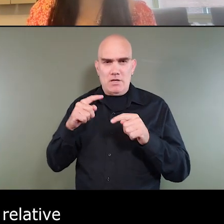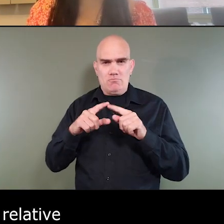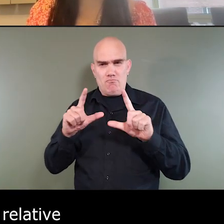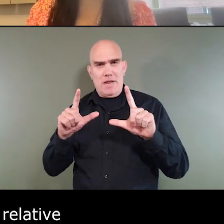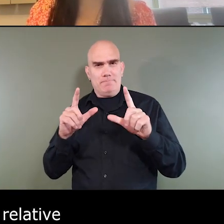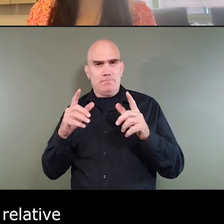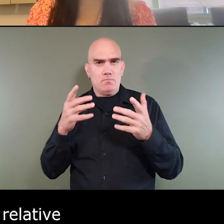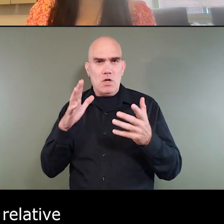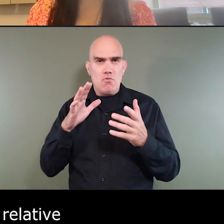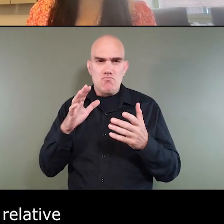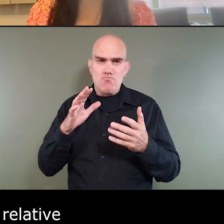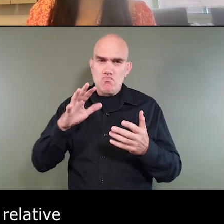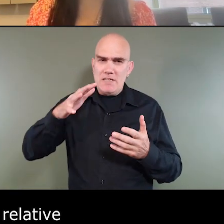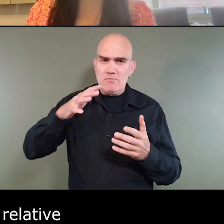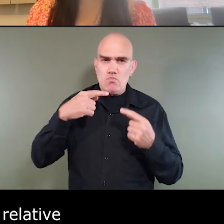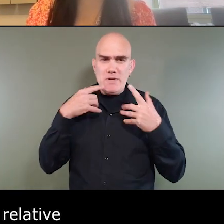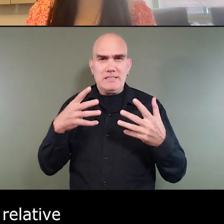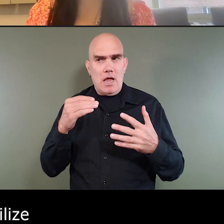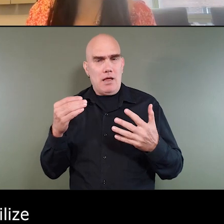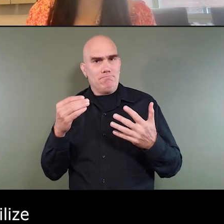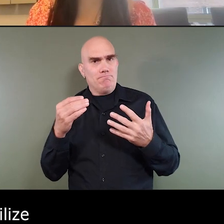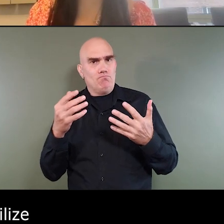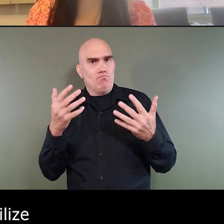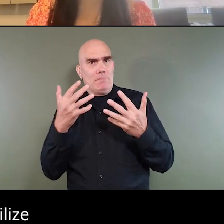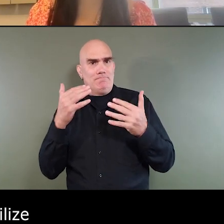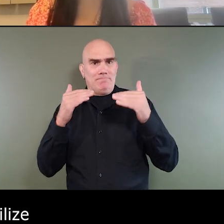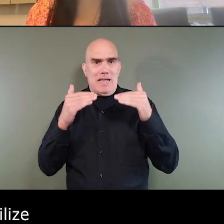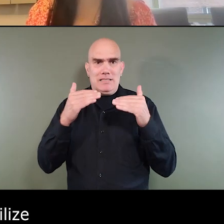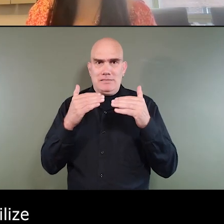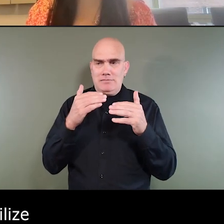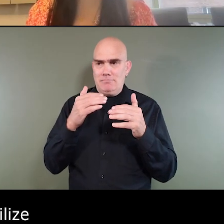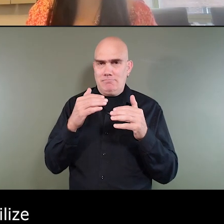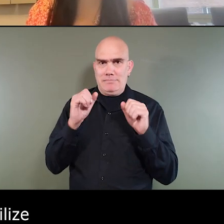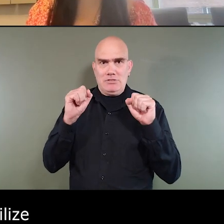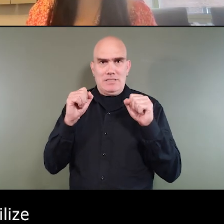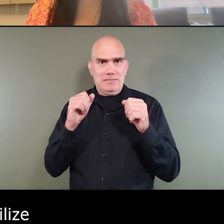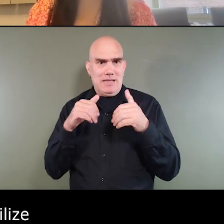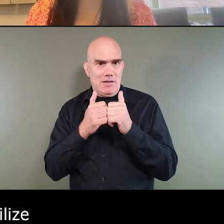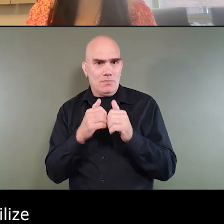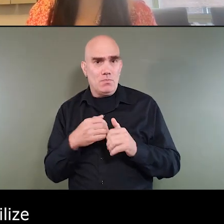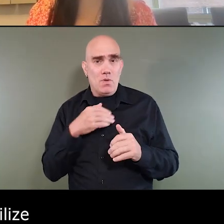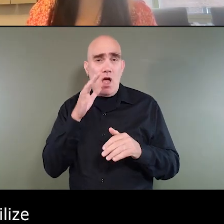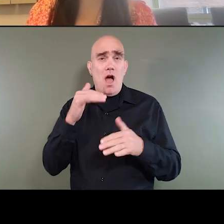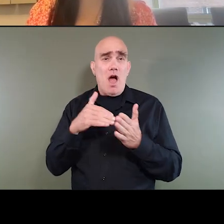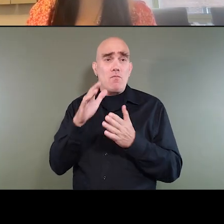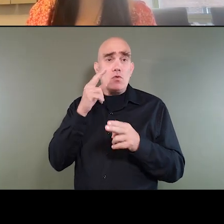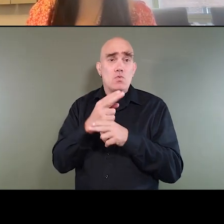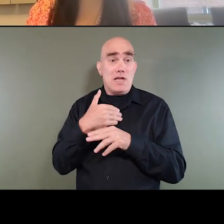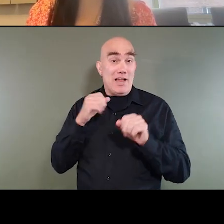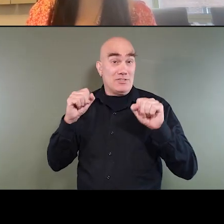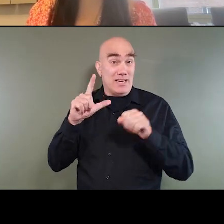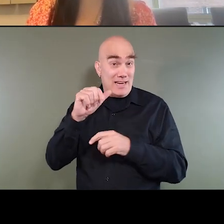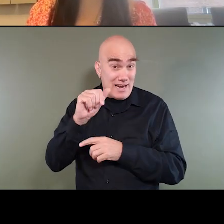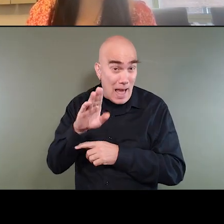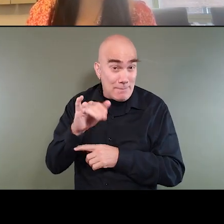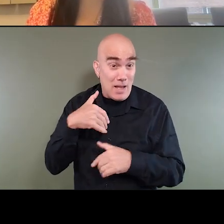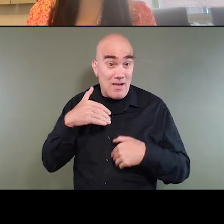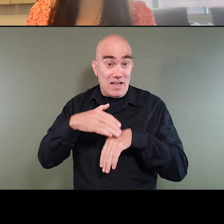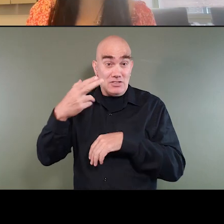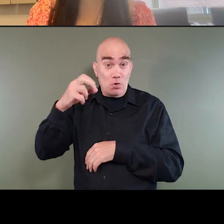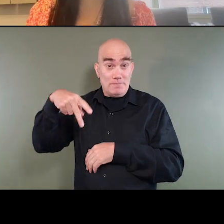their relative risks and relative benefits are. We often will utilize our exercise lab that we have at